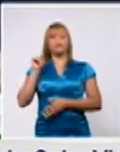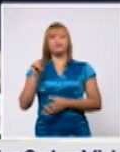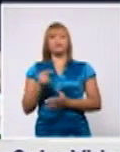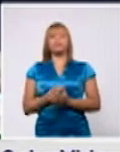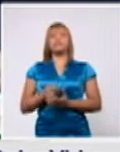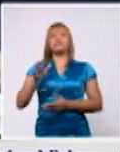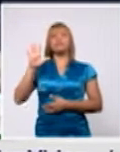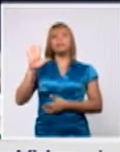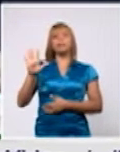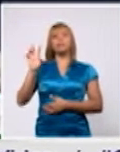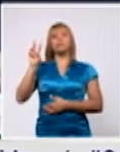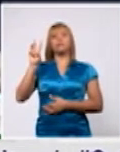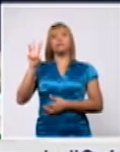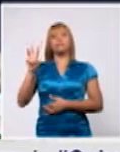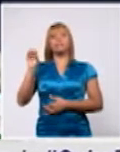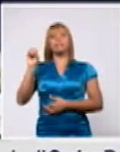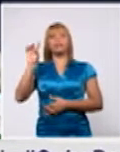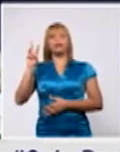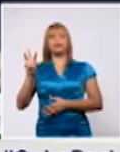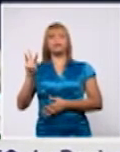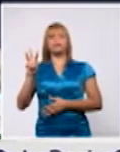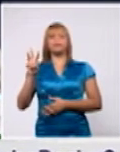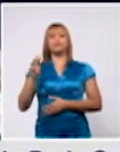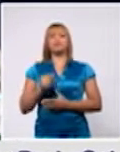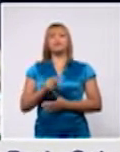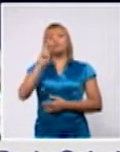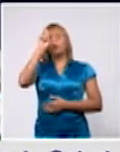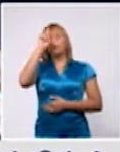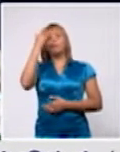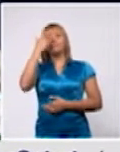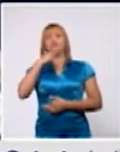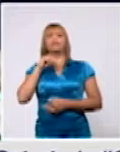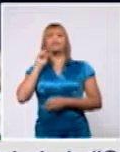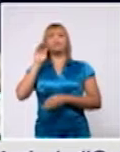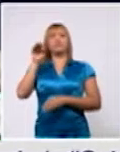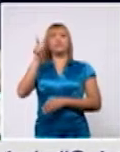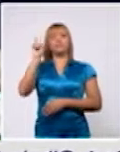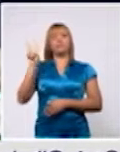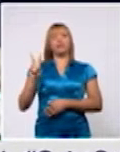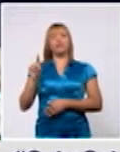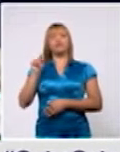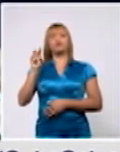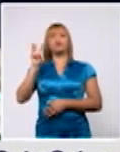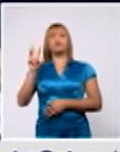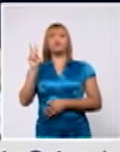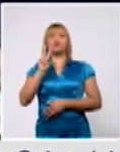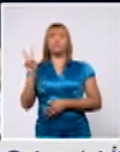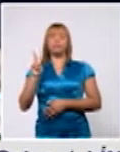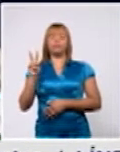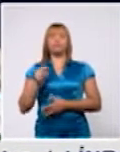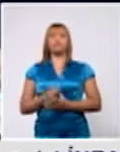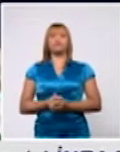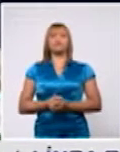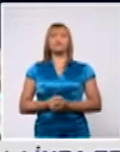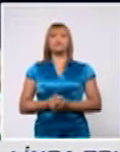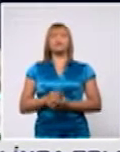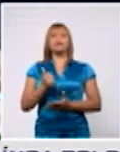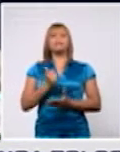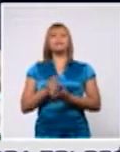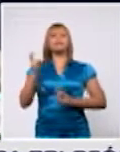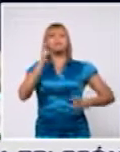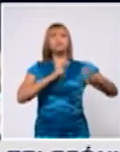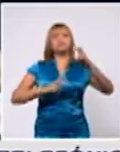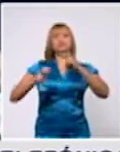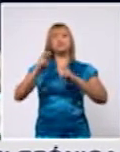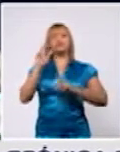Claras, 282 in Santiago de Cuba, 503 in the Genetic Engineering and